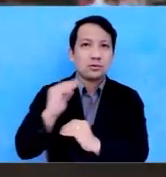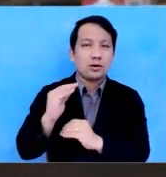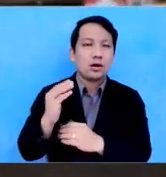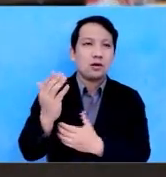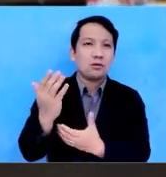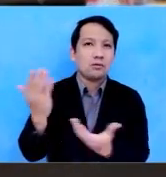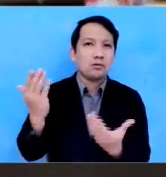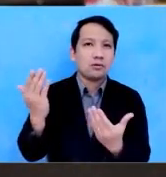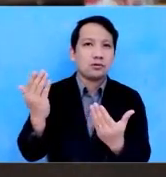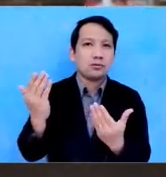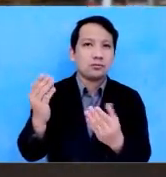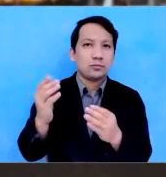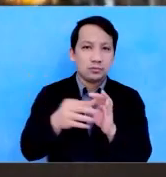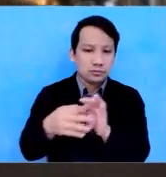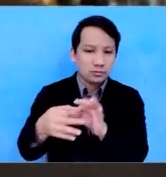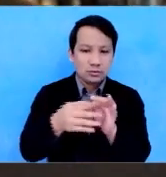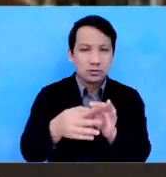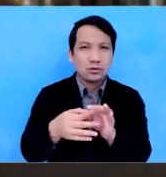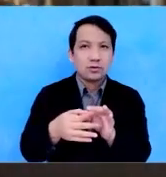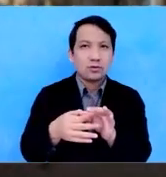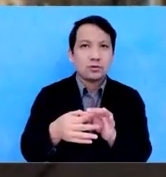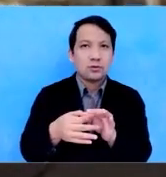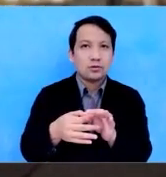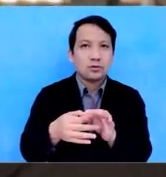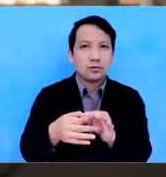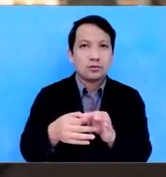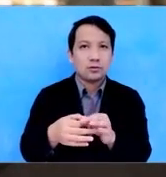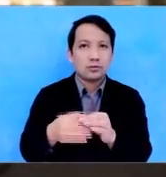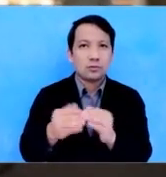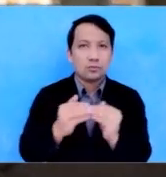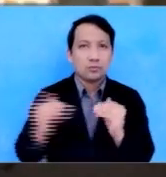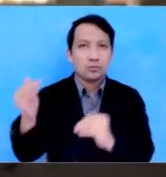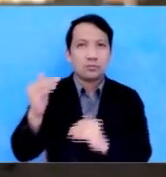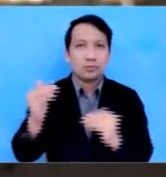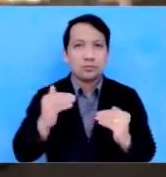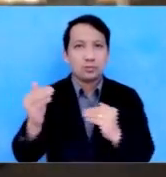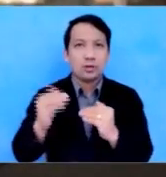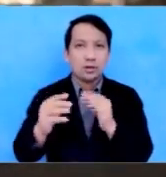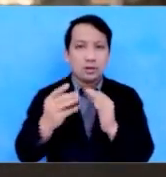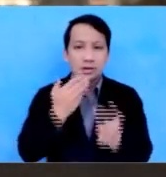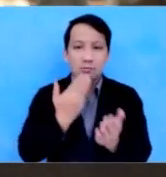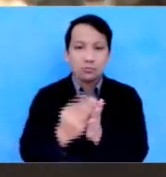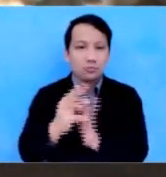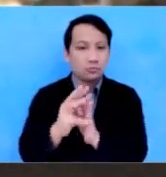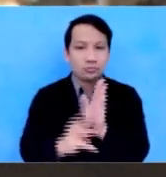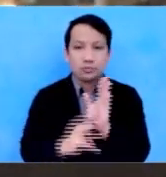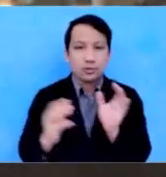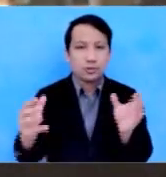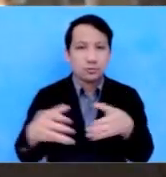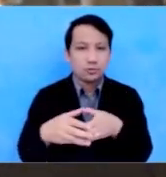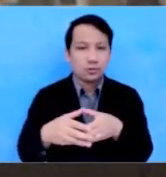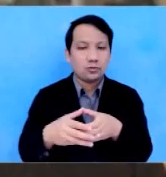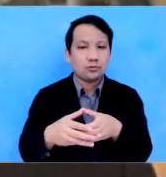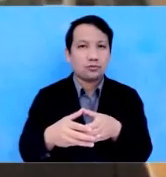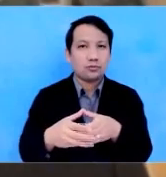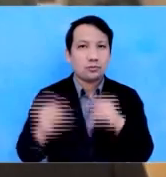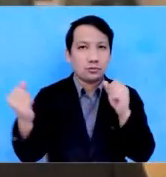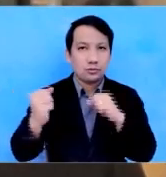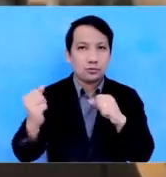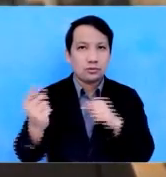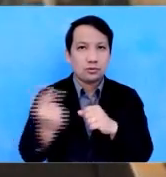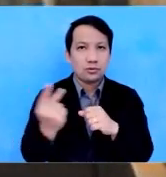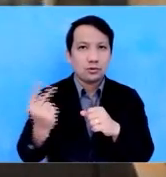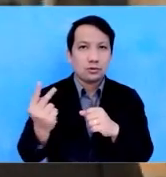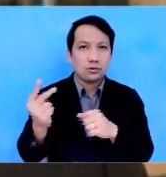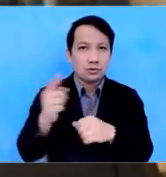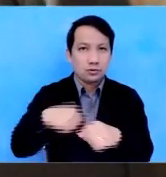lot of cooperation currently. We will leverage on that goodwill, and we will leverage on